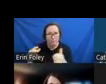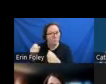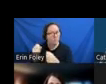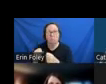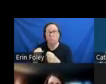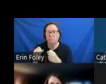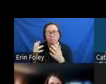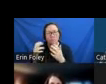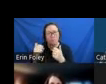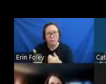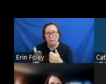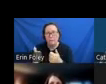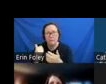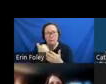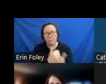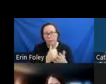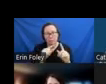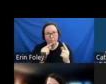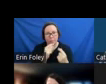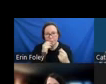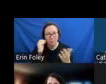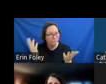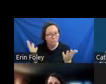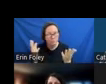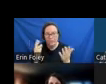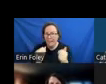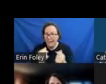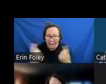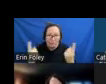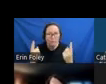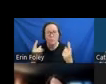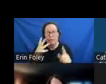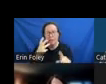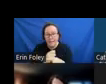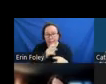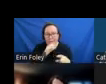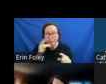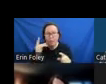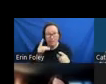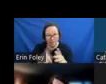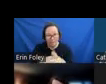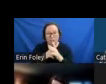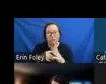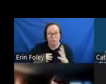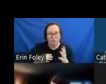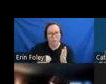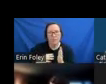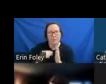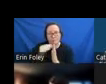status of the budget of their group home. So this really applies to everyone.